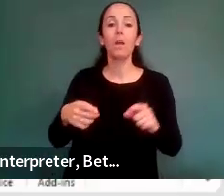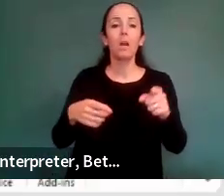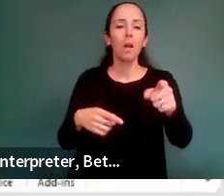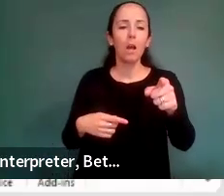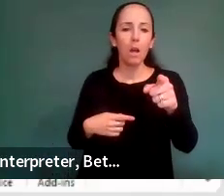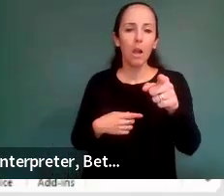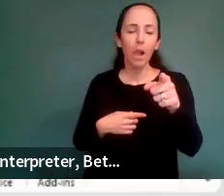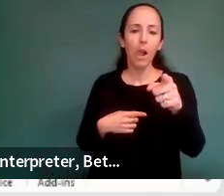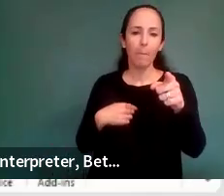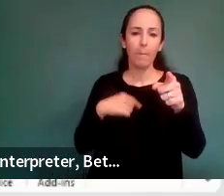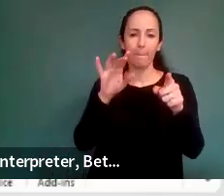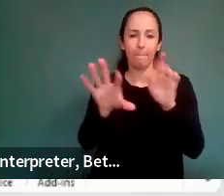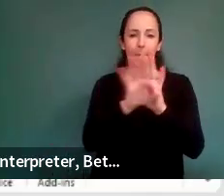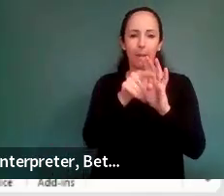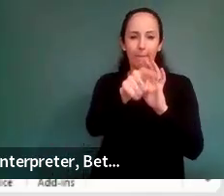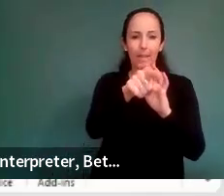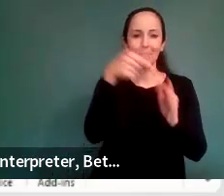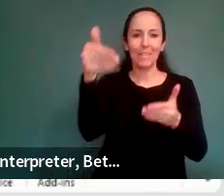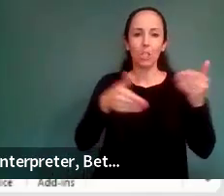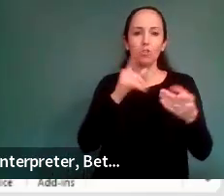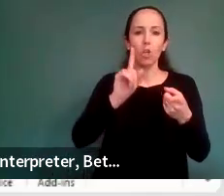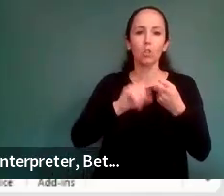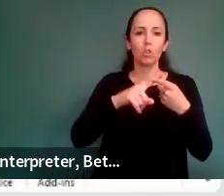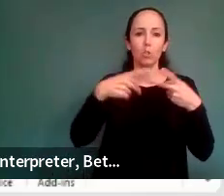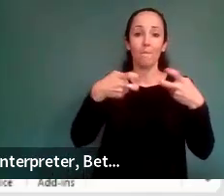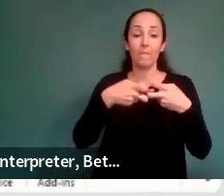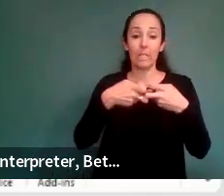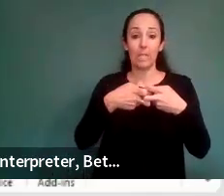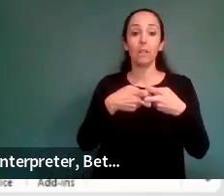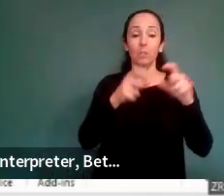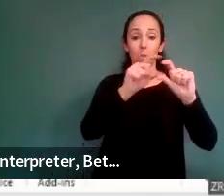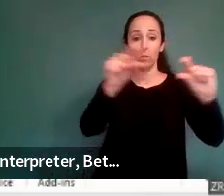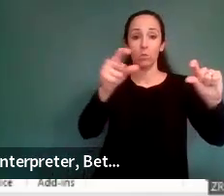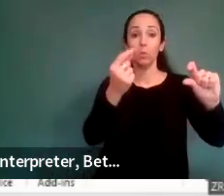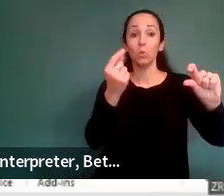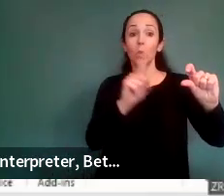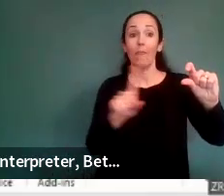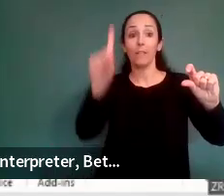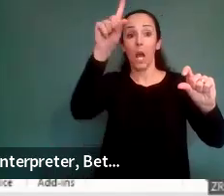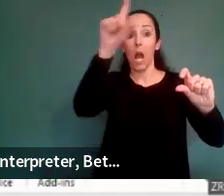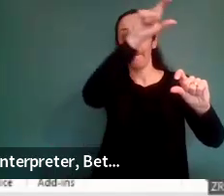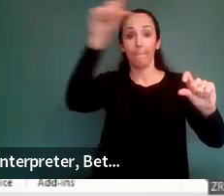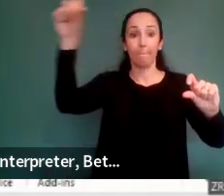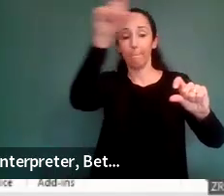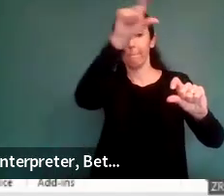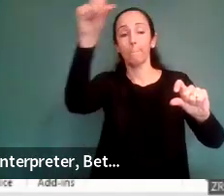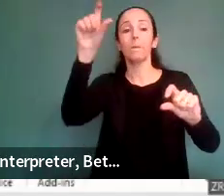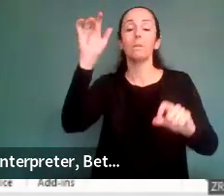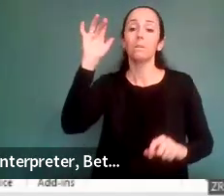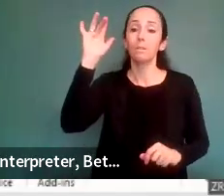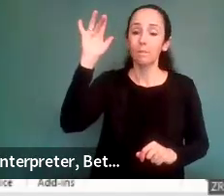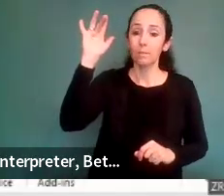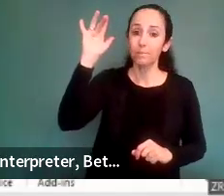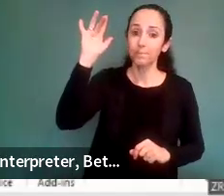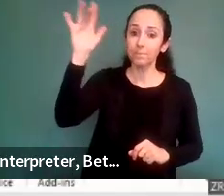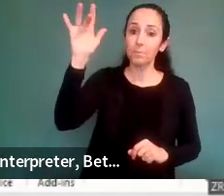physics vertical tab. Introduction to physics. I'm going to go to my ribbon. Upper ribbon, expanded ribbon, home tab. I'm going to go to under the